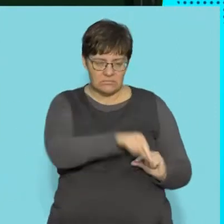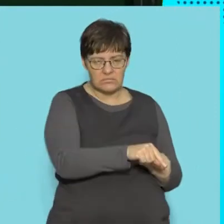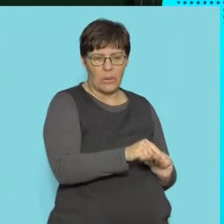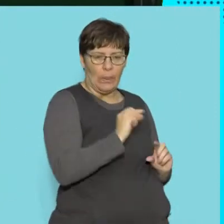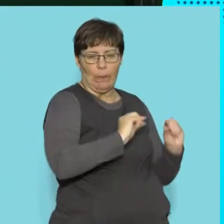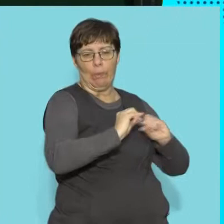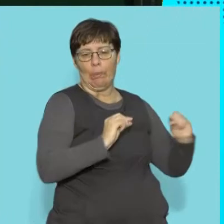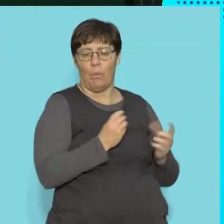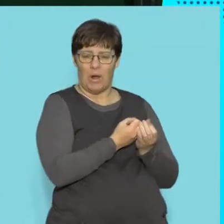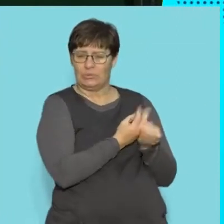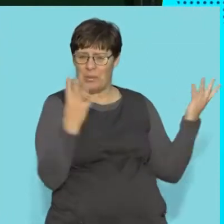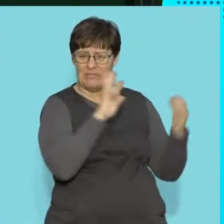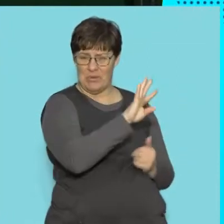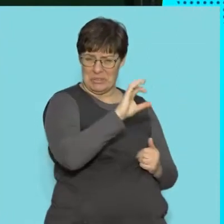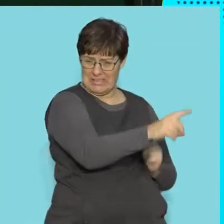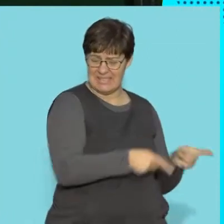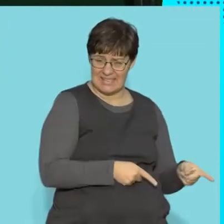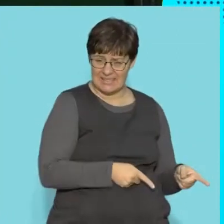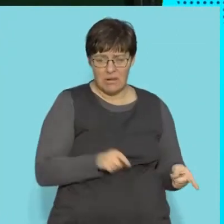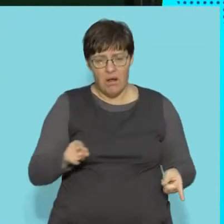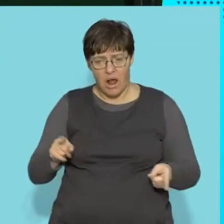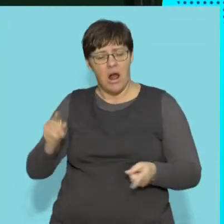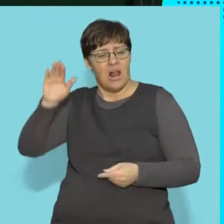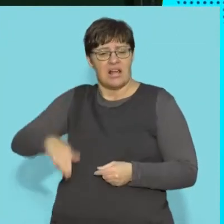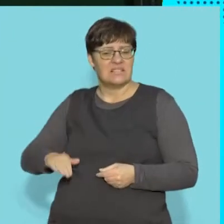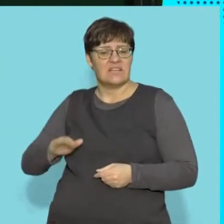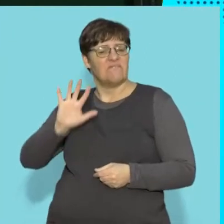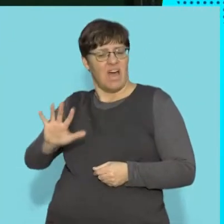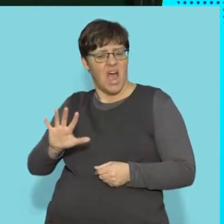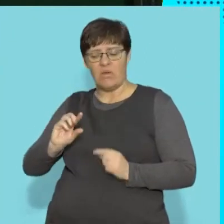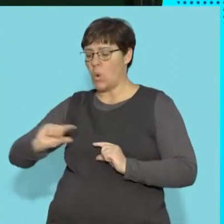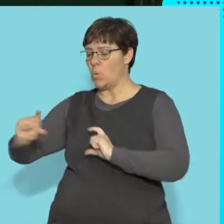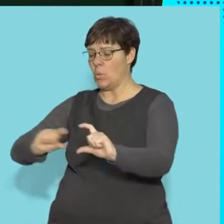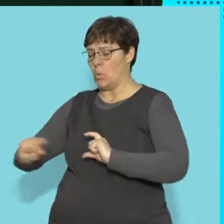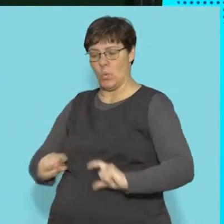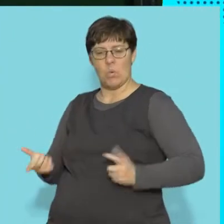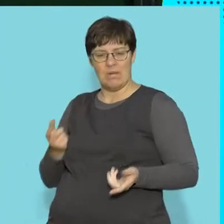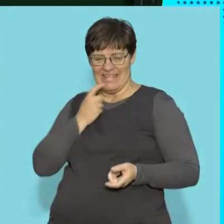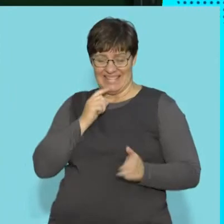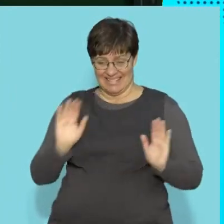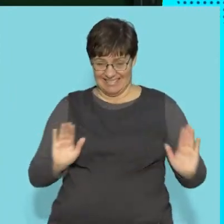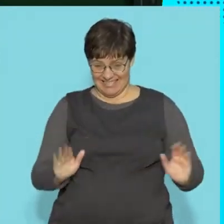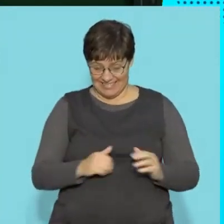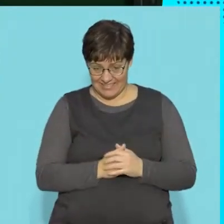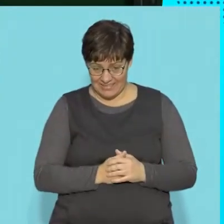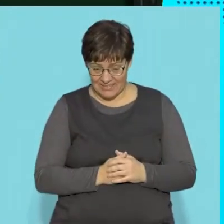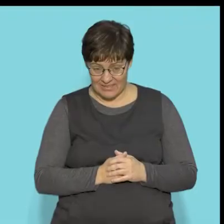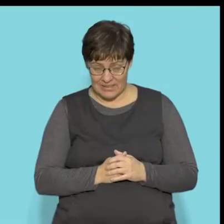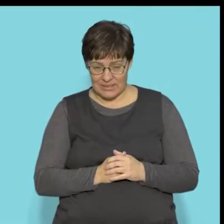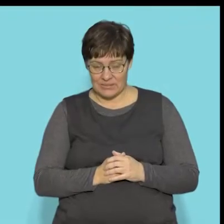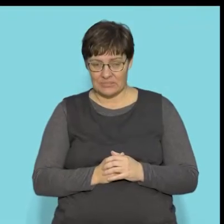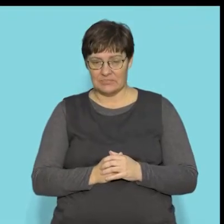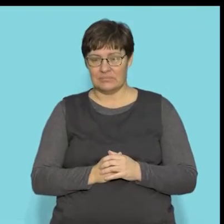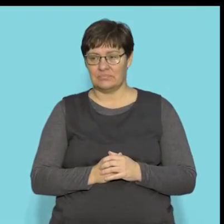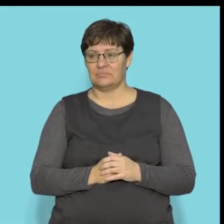be shared with a greater or a more dense population. Let's move